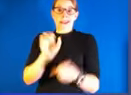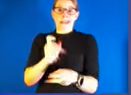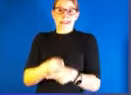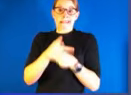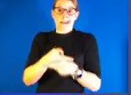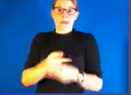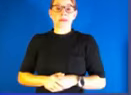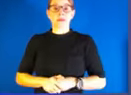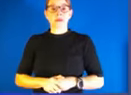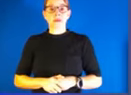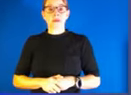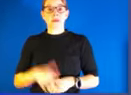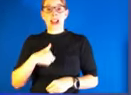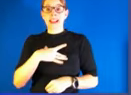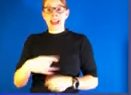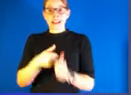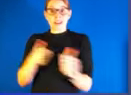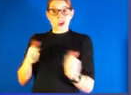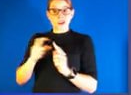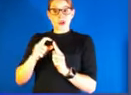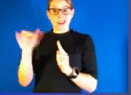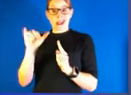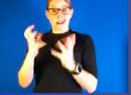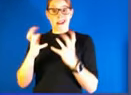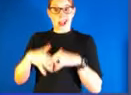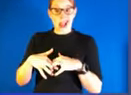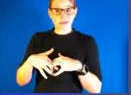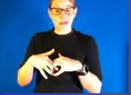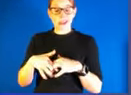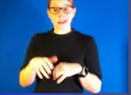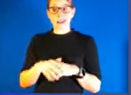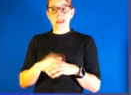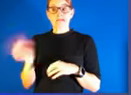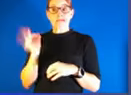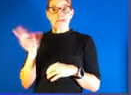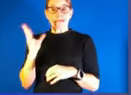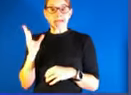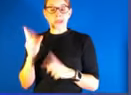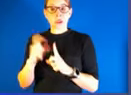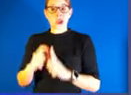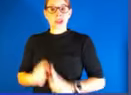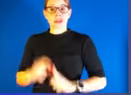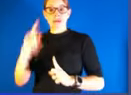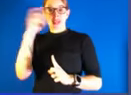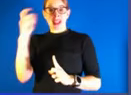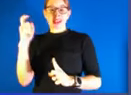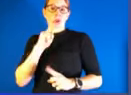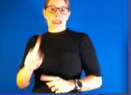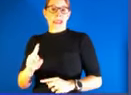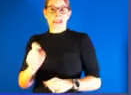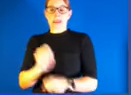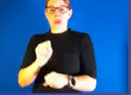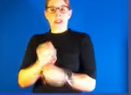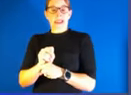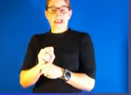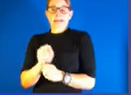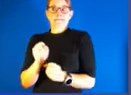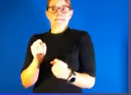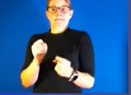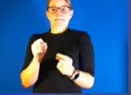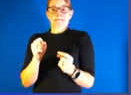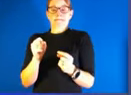like to avoid things like collapse and those catastrophic type words, because we really are working as a team and getting